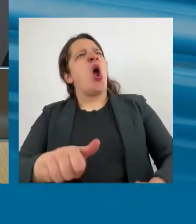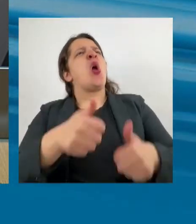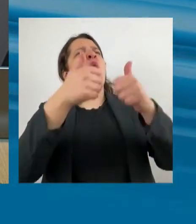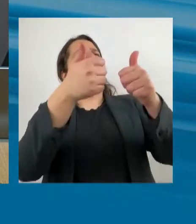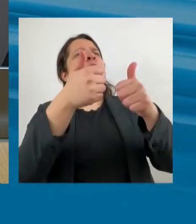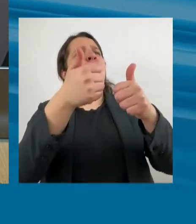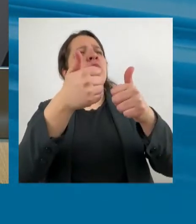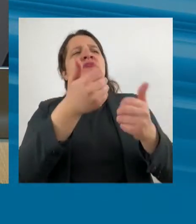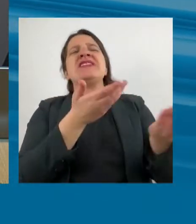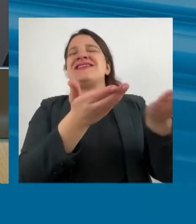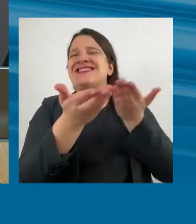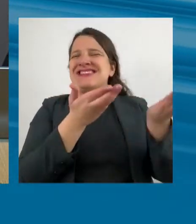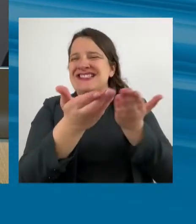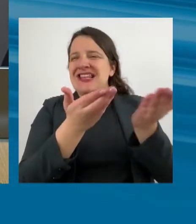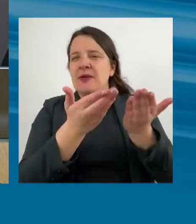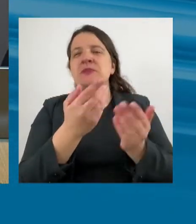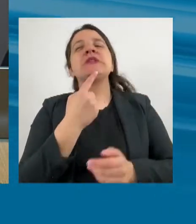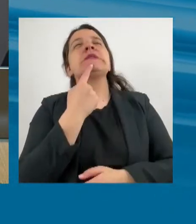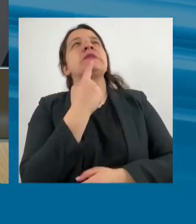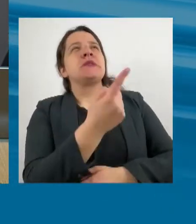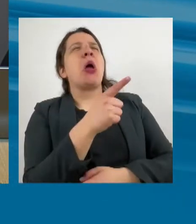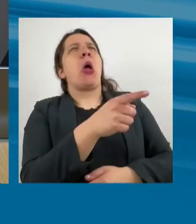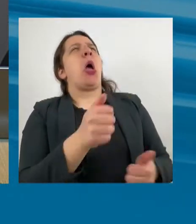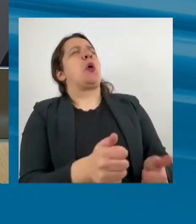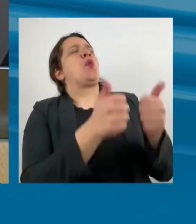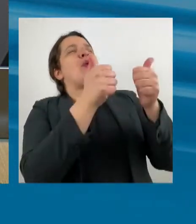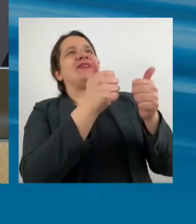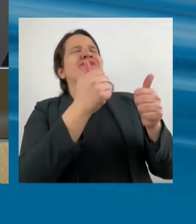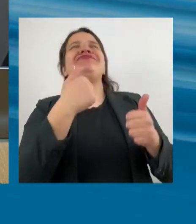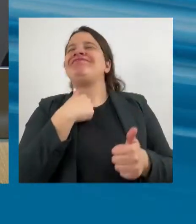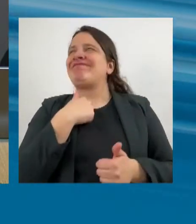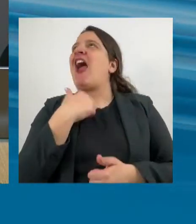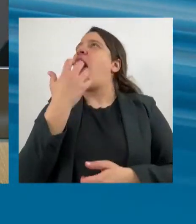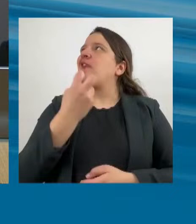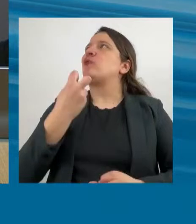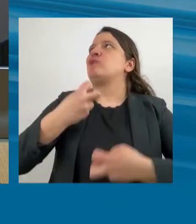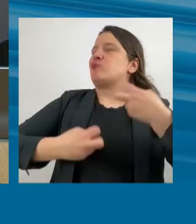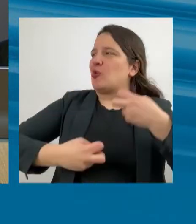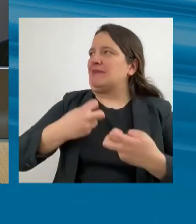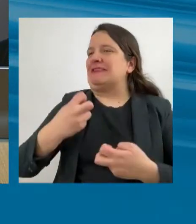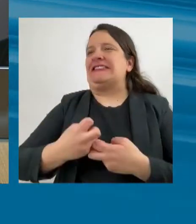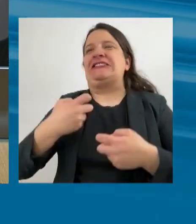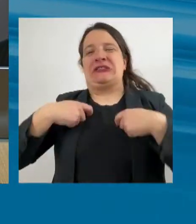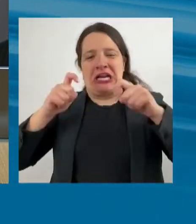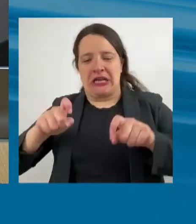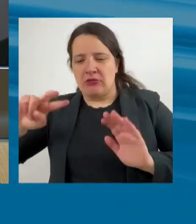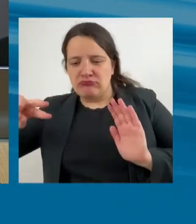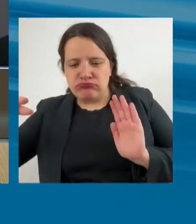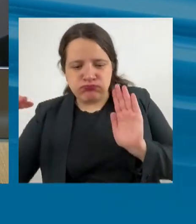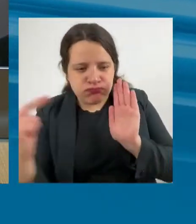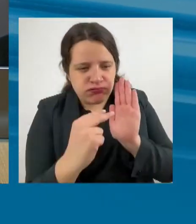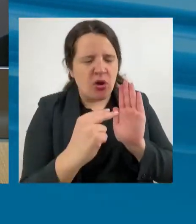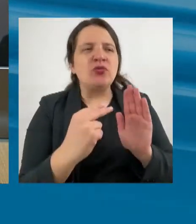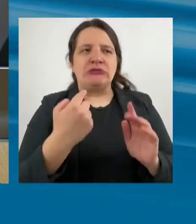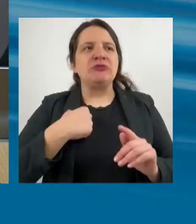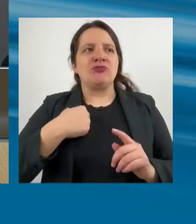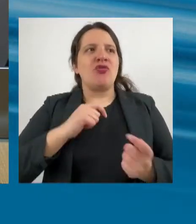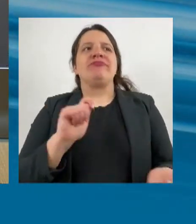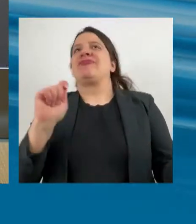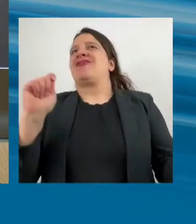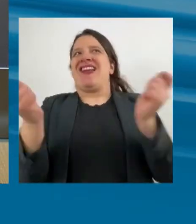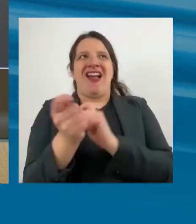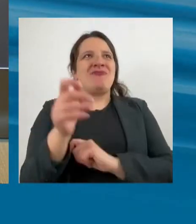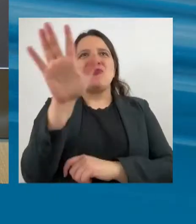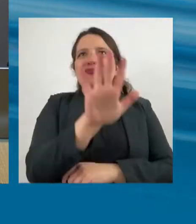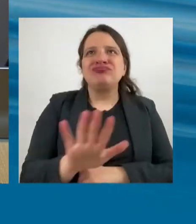to be a point at which we recognize the goalpost is always changing for the Caribbean. And, if you want to talk honestly, let's talk about